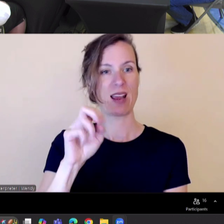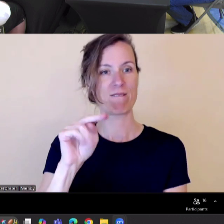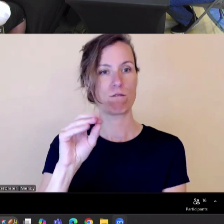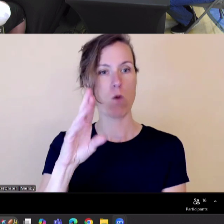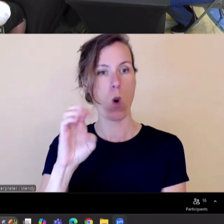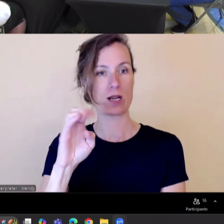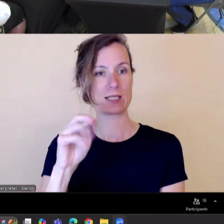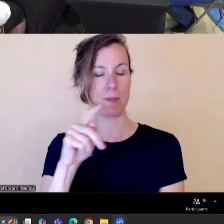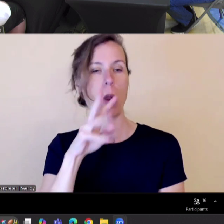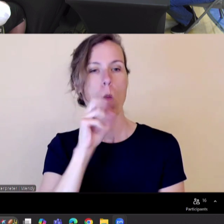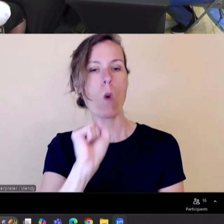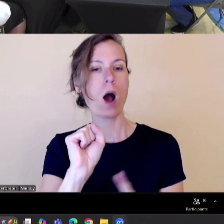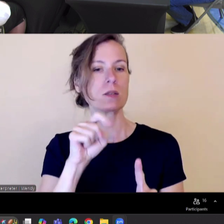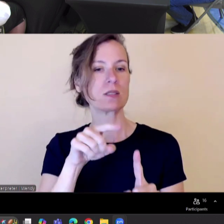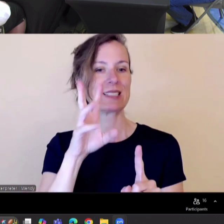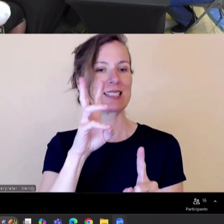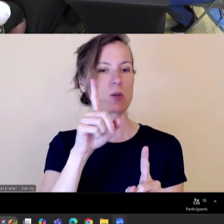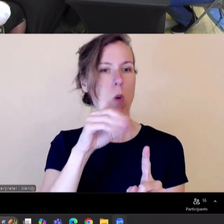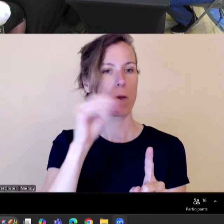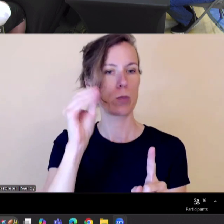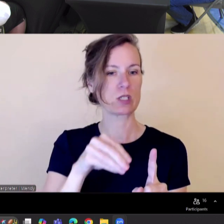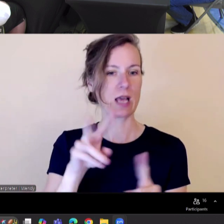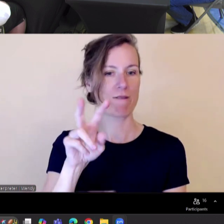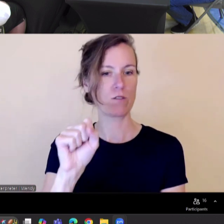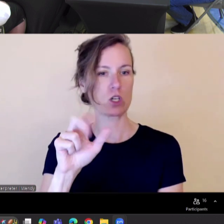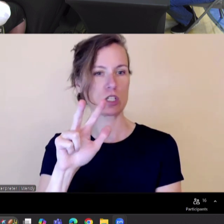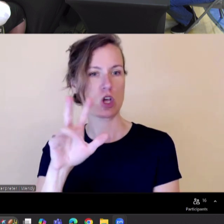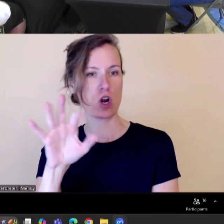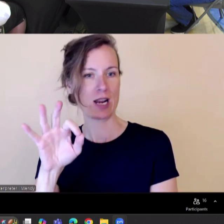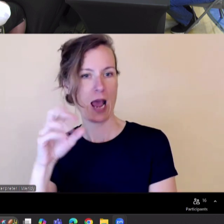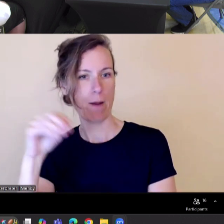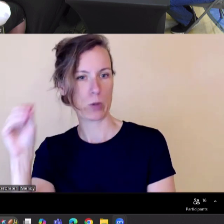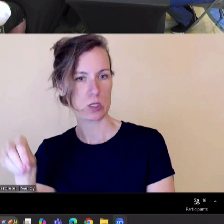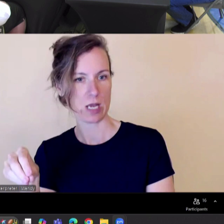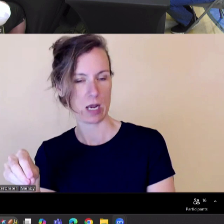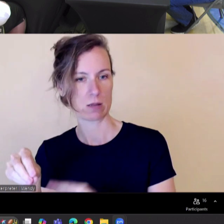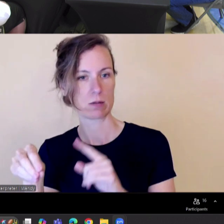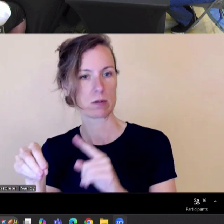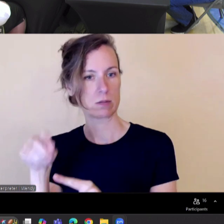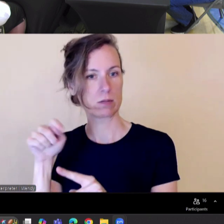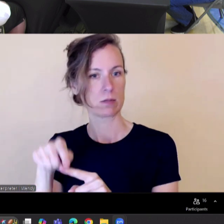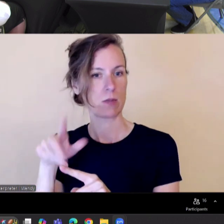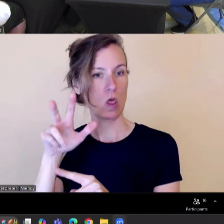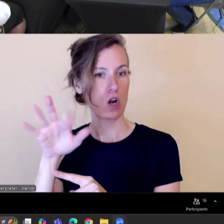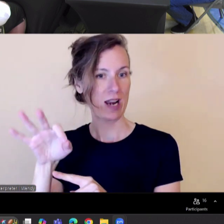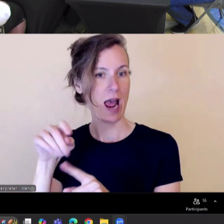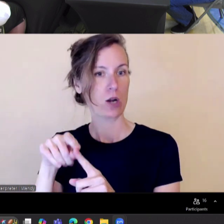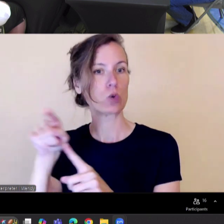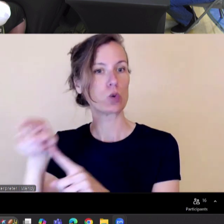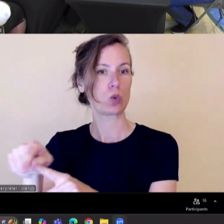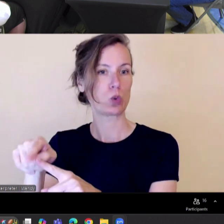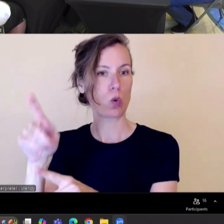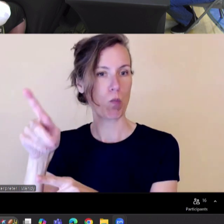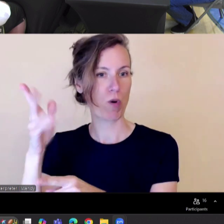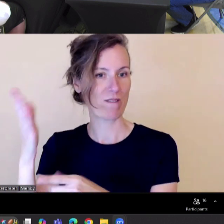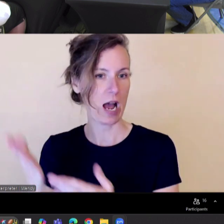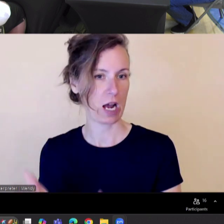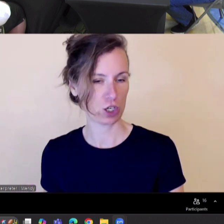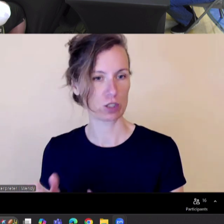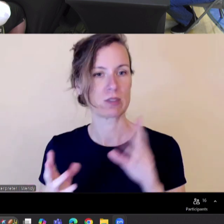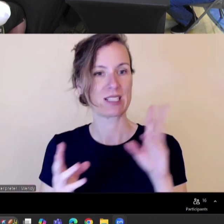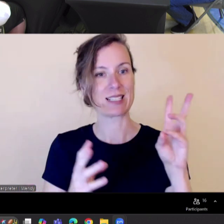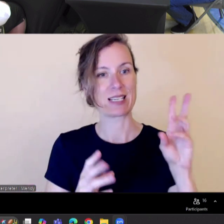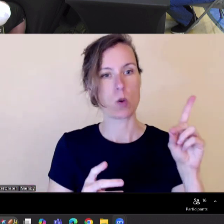61% versus 39%, 39% to the provider with the 61%